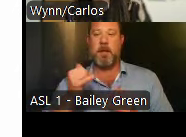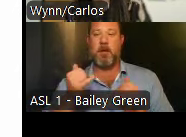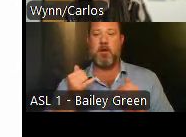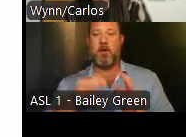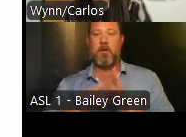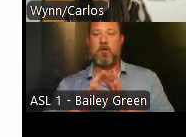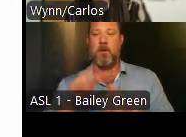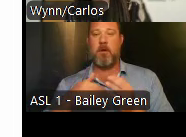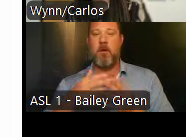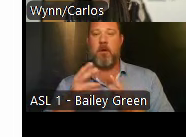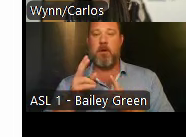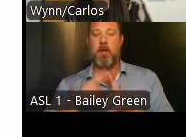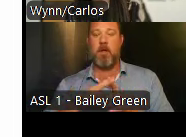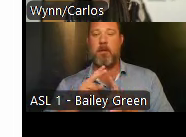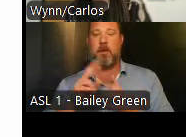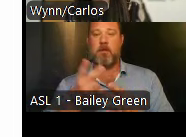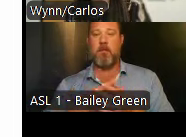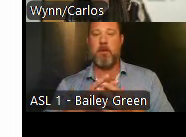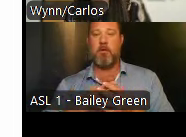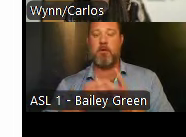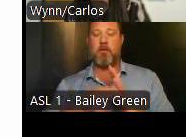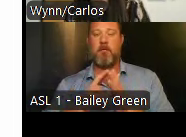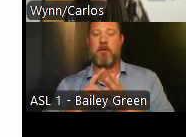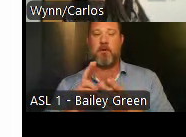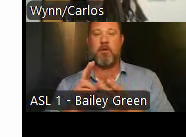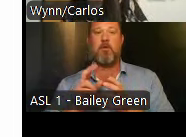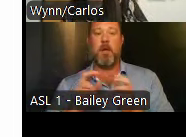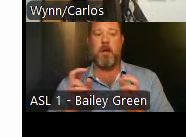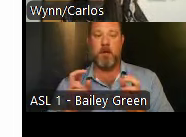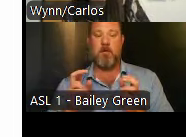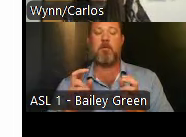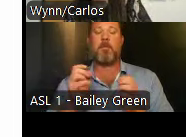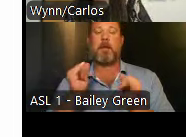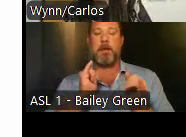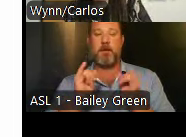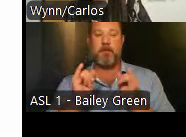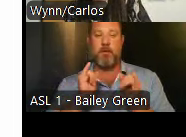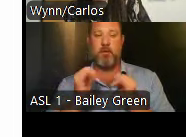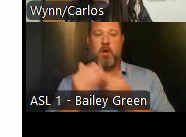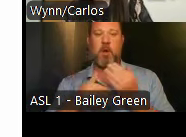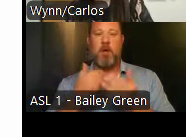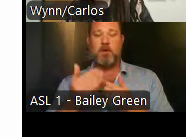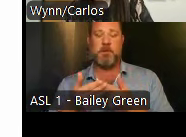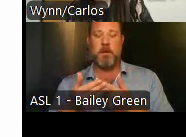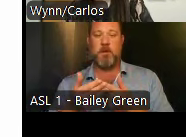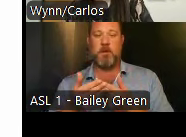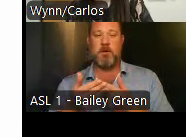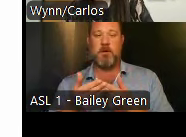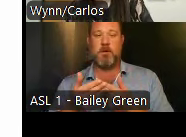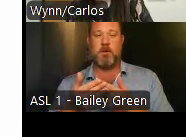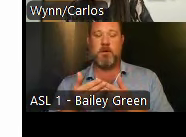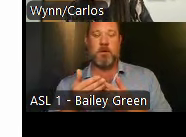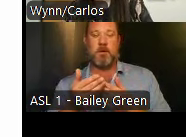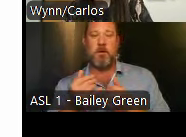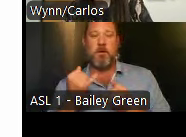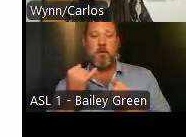all applications in partnership with a review panel and proceeding with the interview process. Final selections will be made